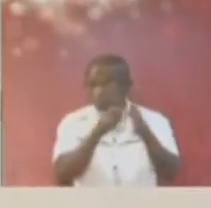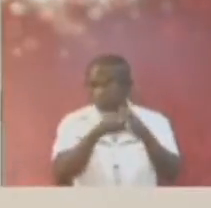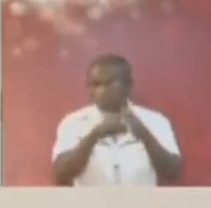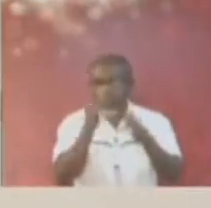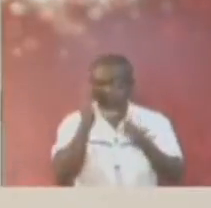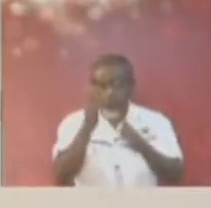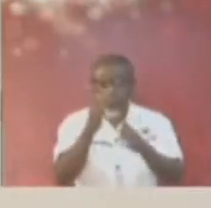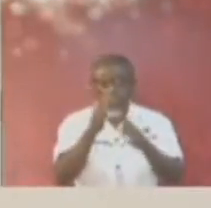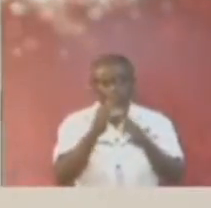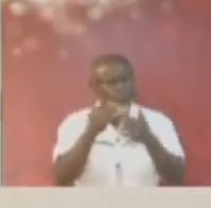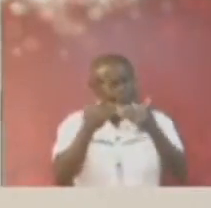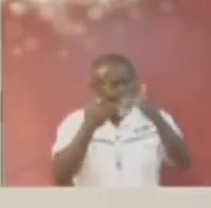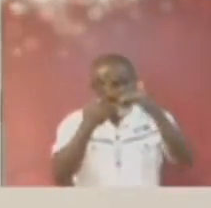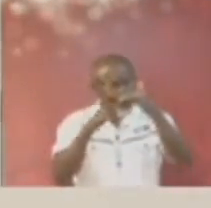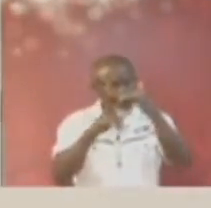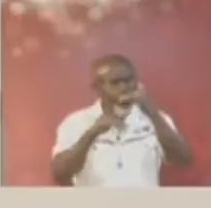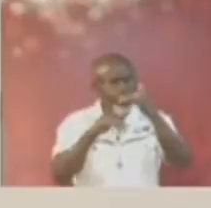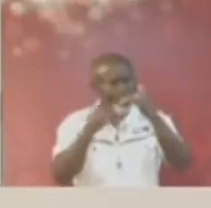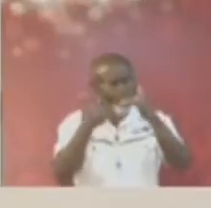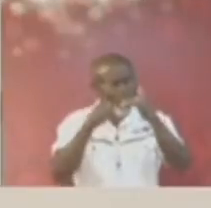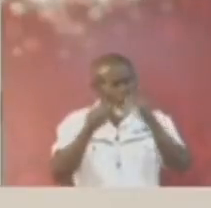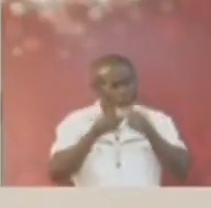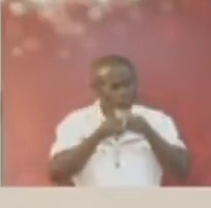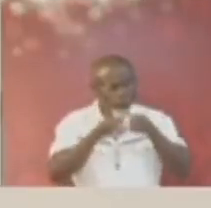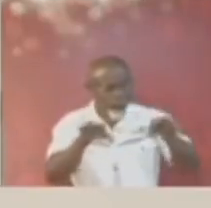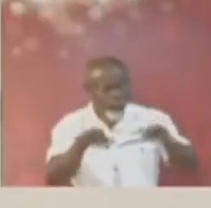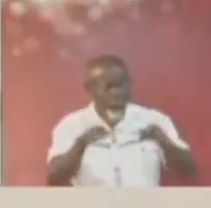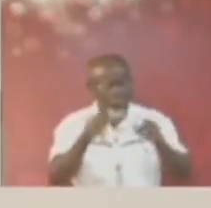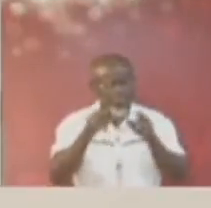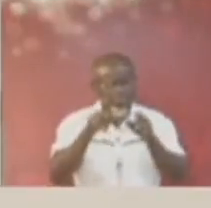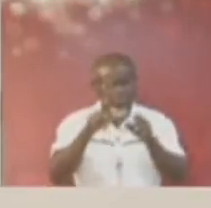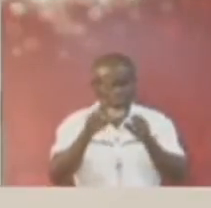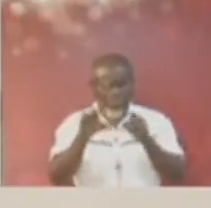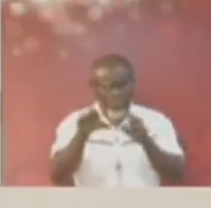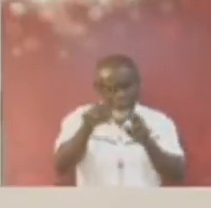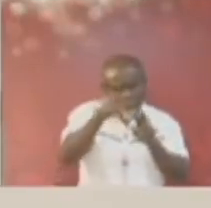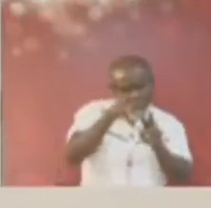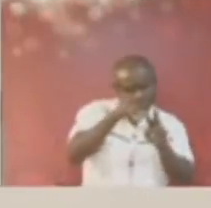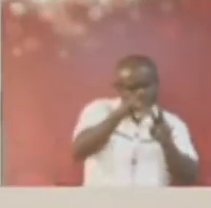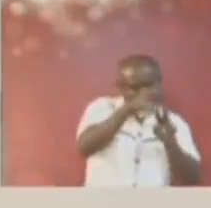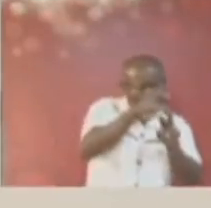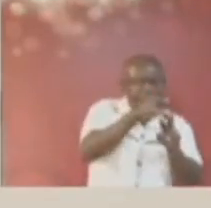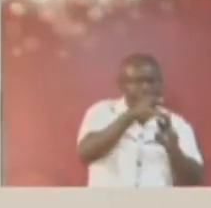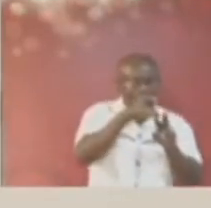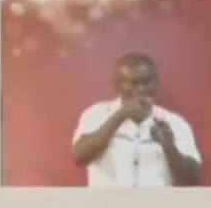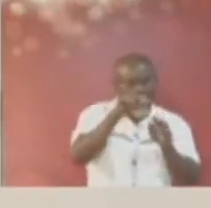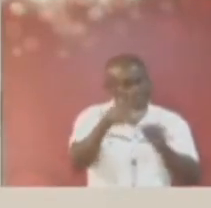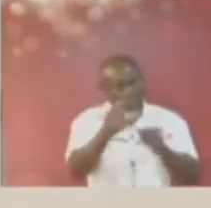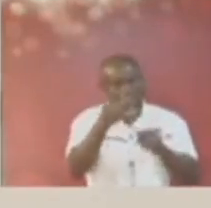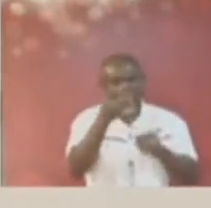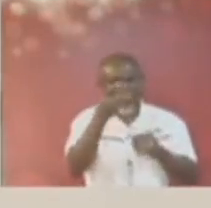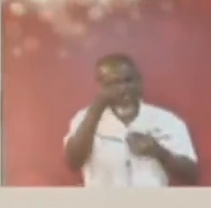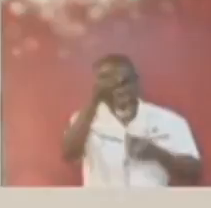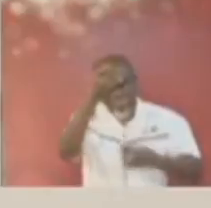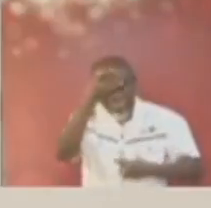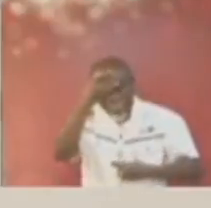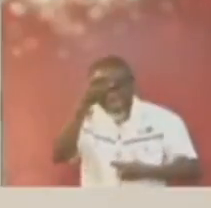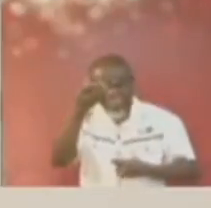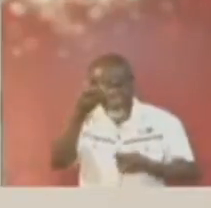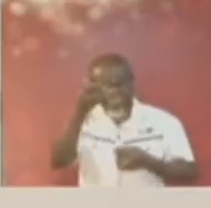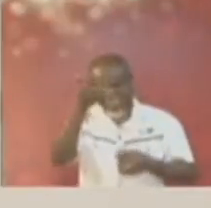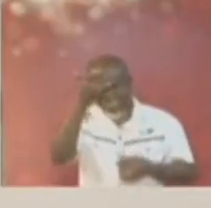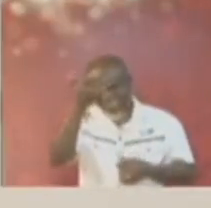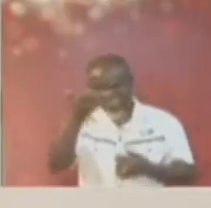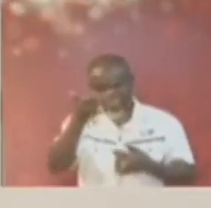diseases. The case of an individual dying on a plane, therefore, doesn't add or present